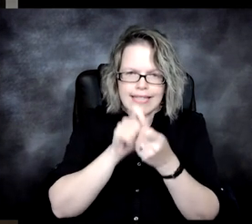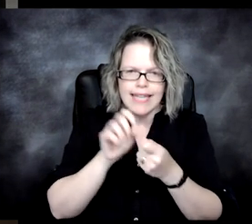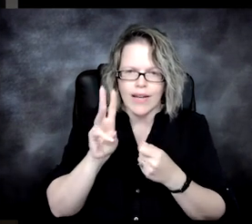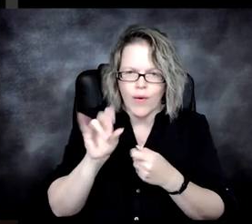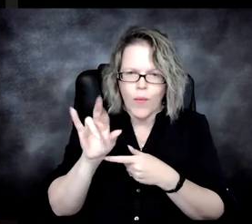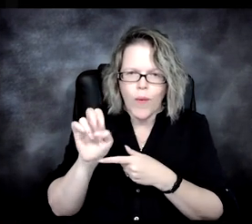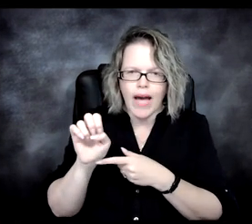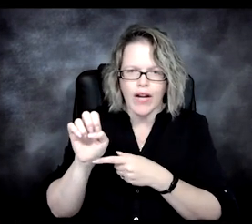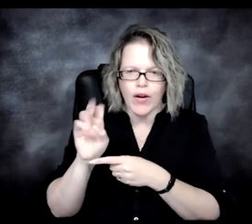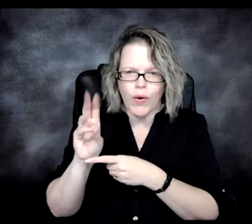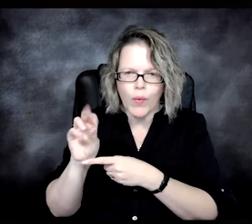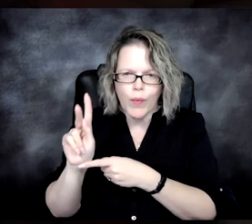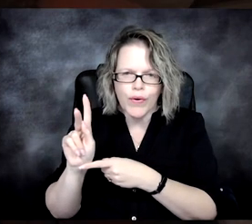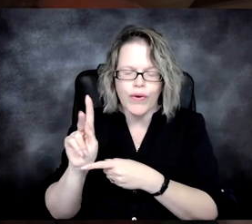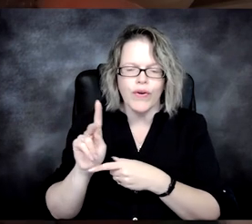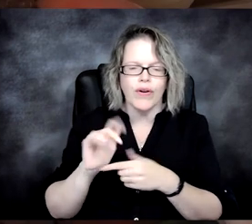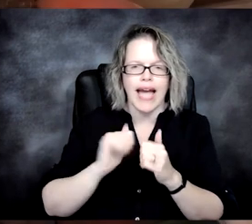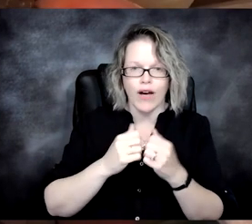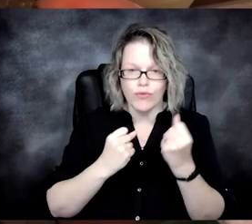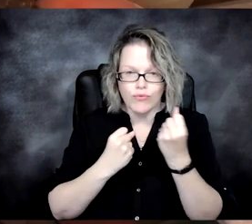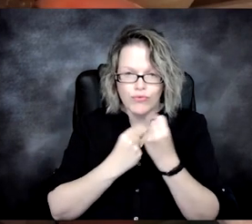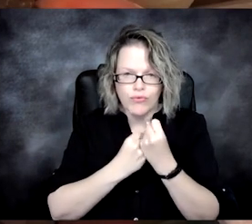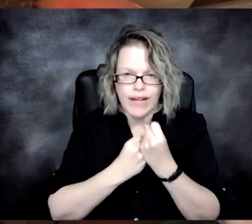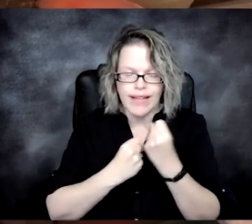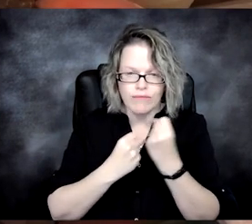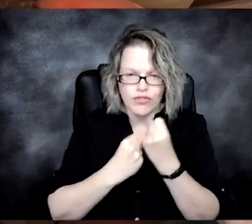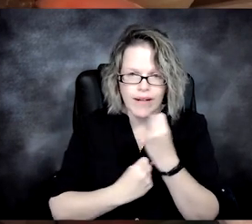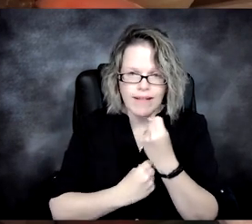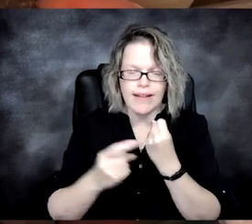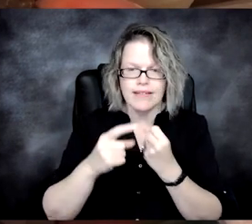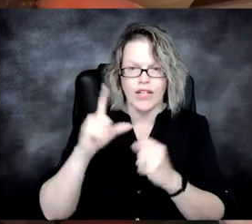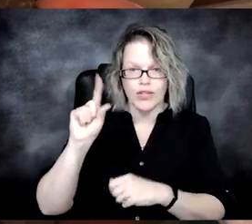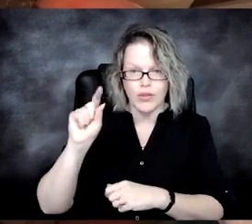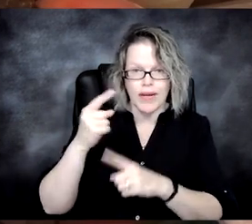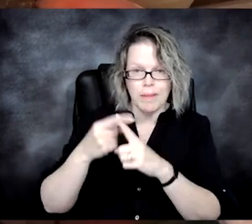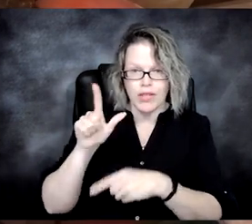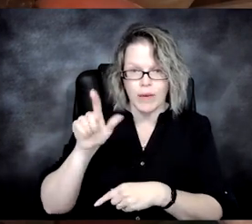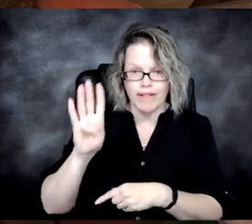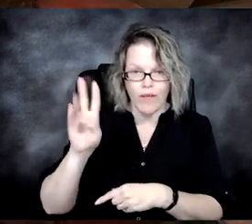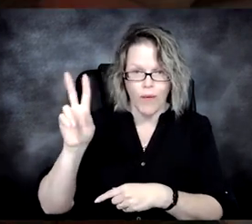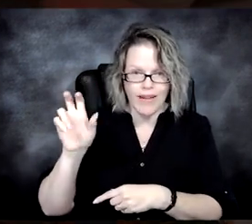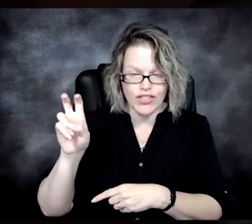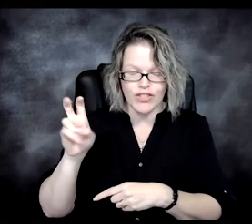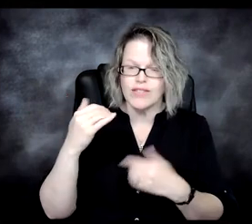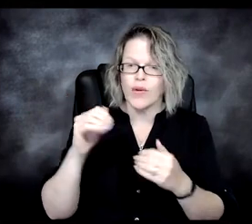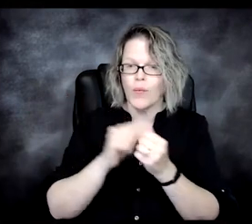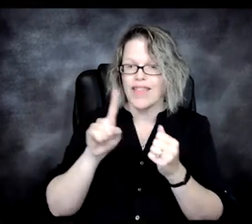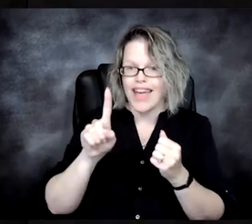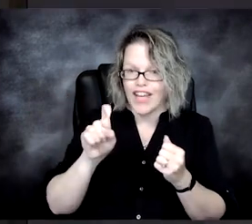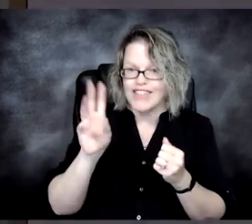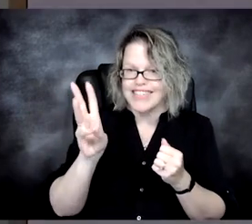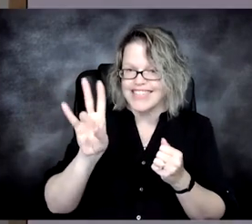work, how to strengthen a large piece such as mine, which is 20 by 24 inches with 167